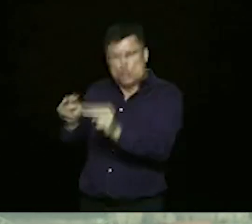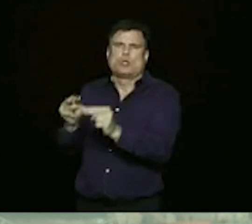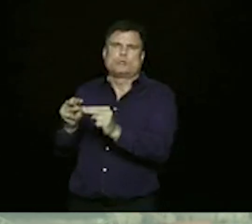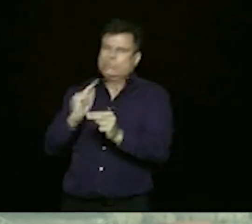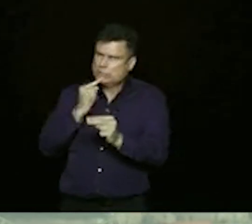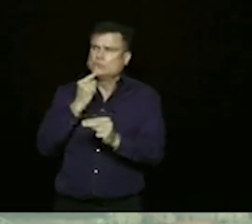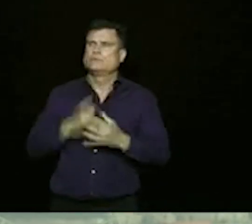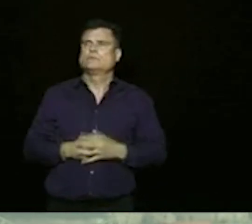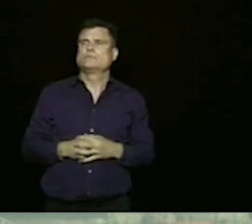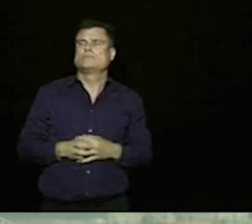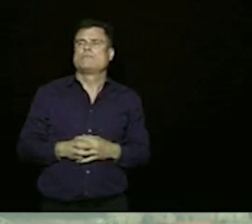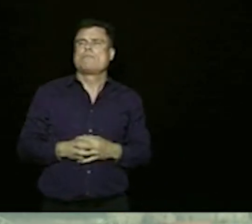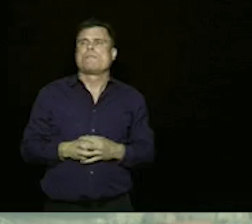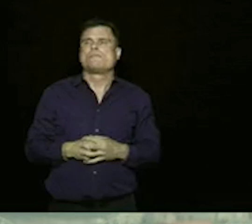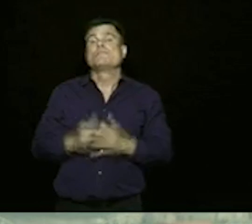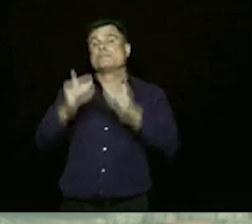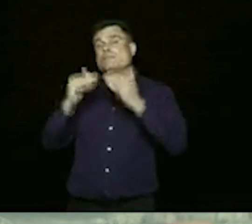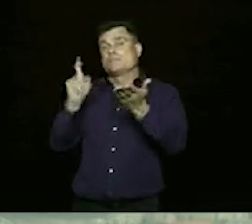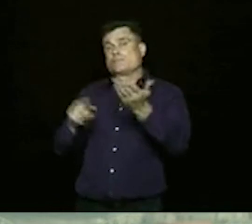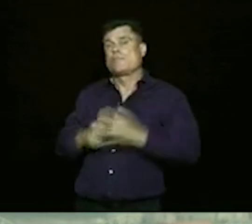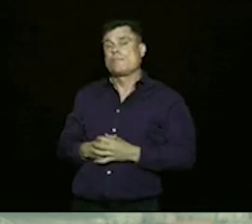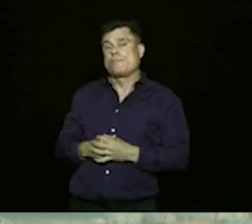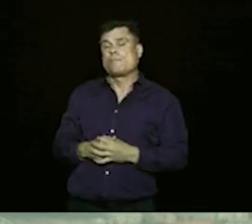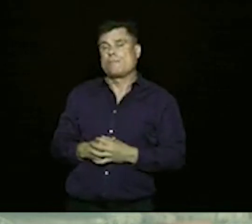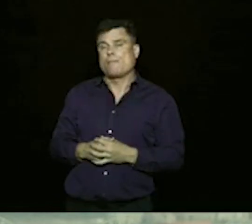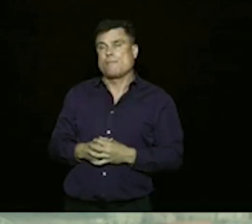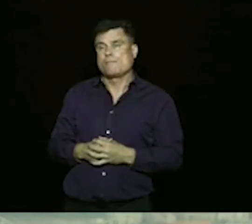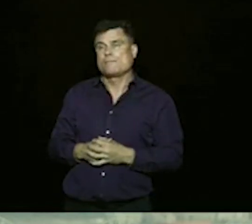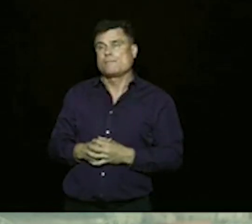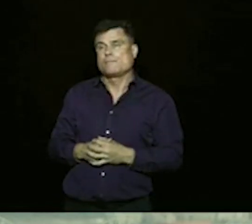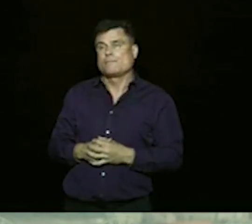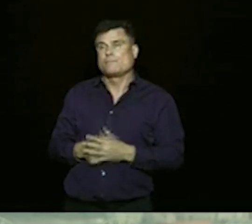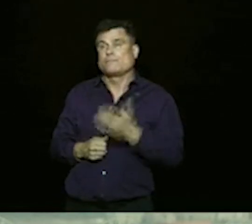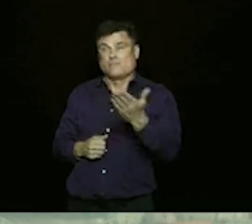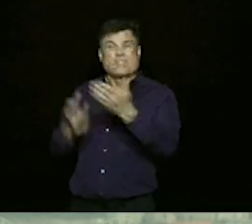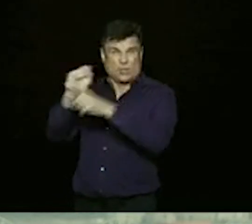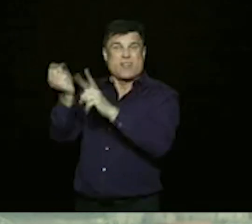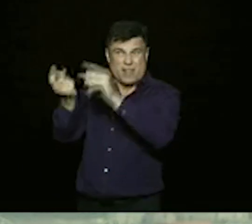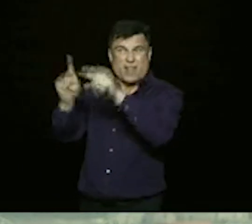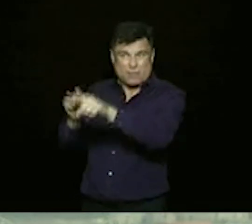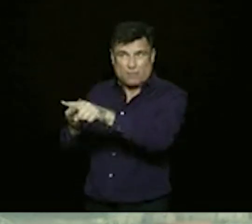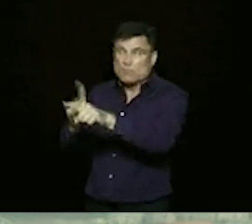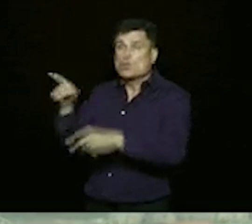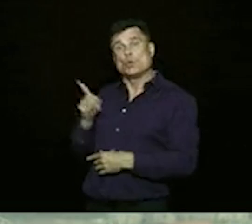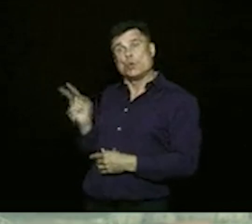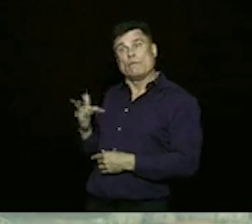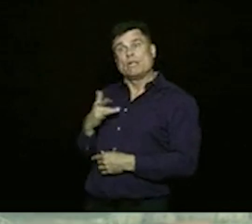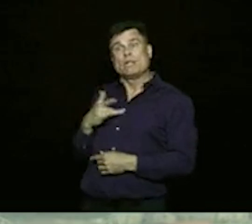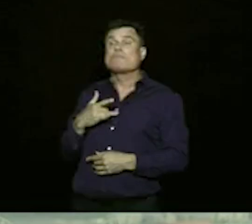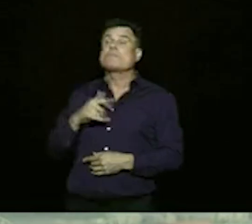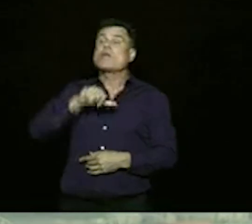incidents may arise, and how are people protected should they come forward? Well, I think that's why we need